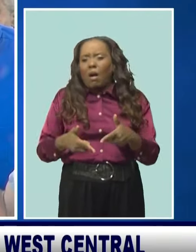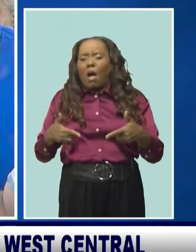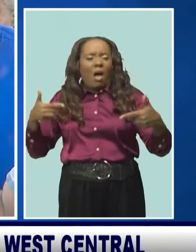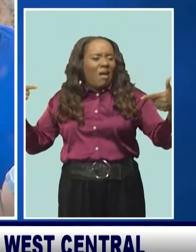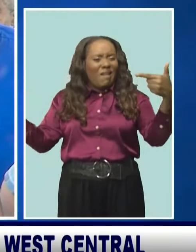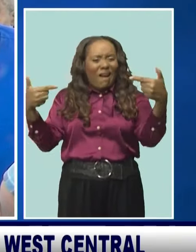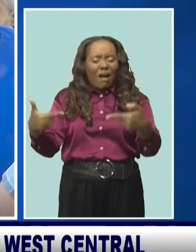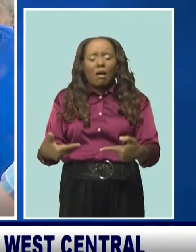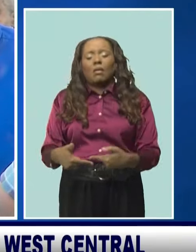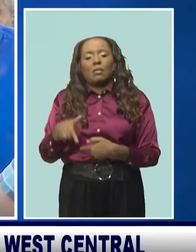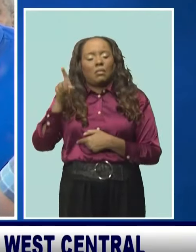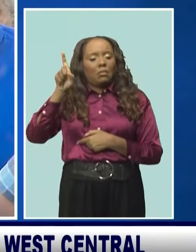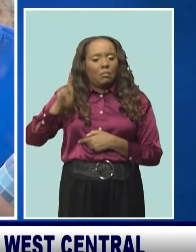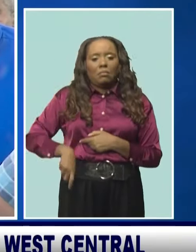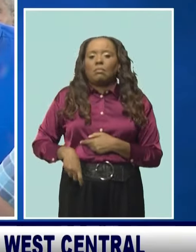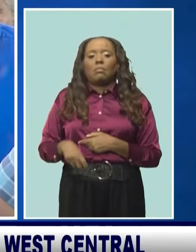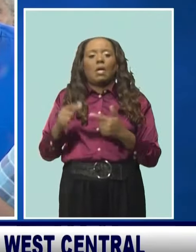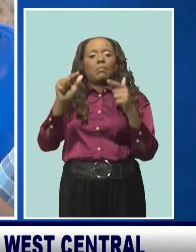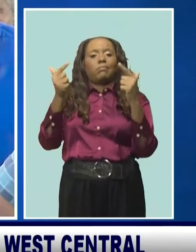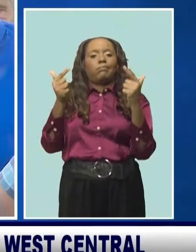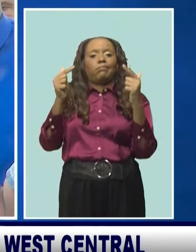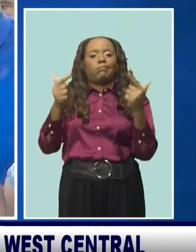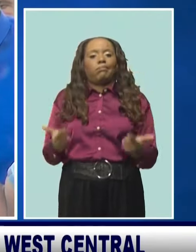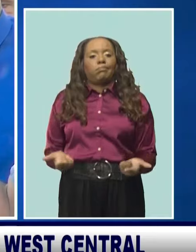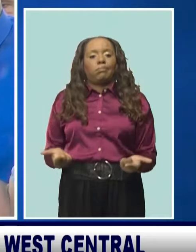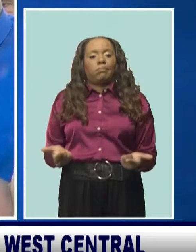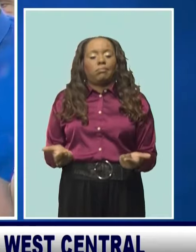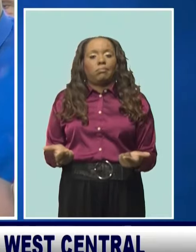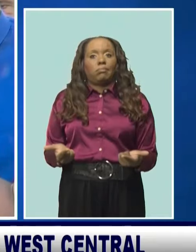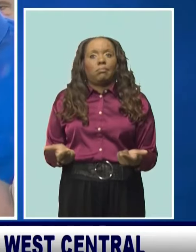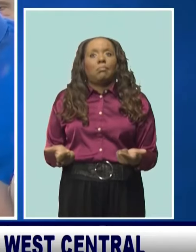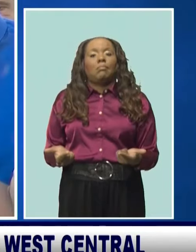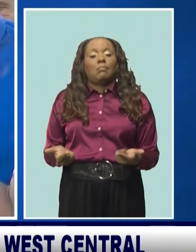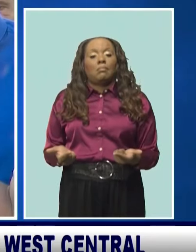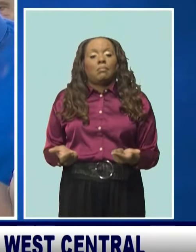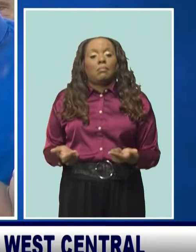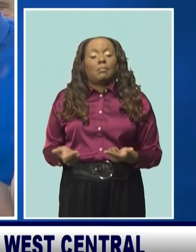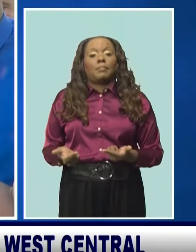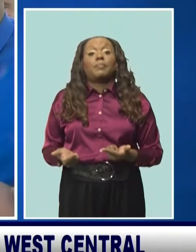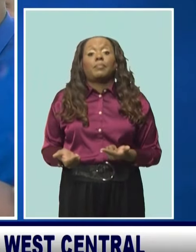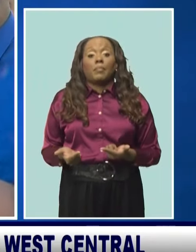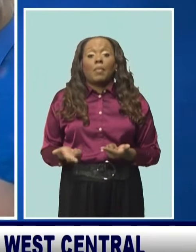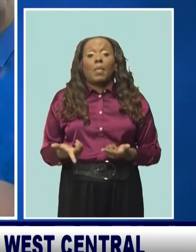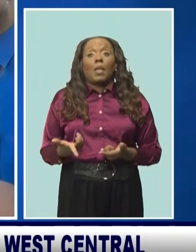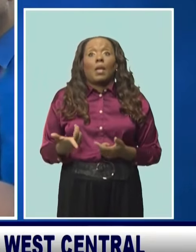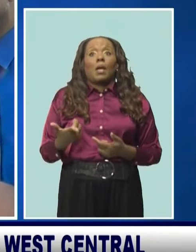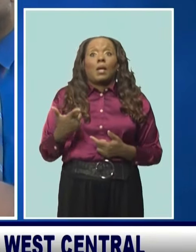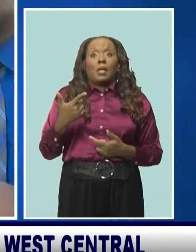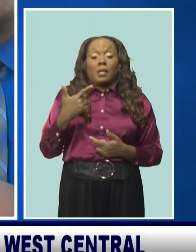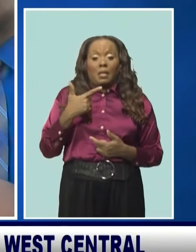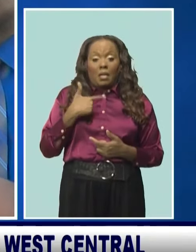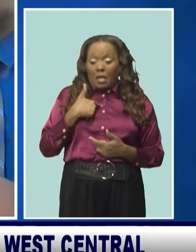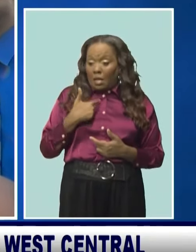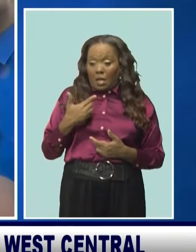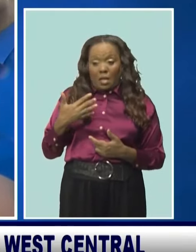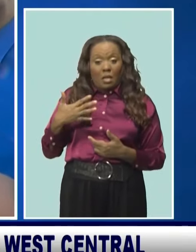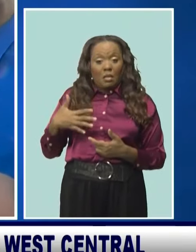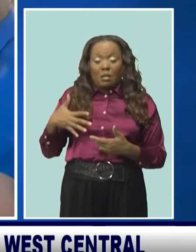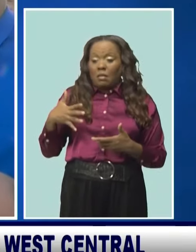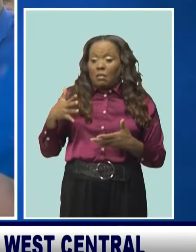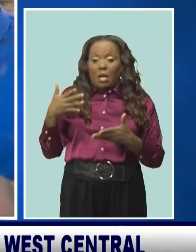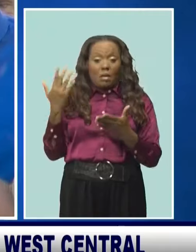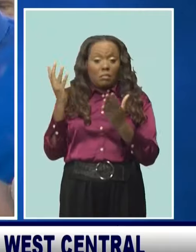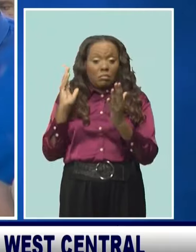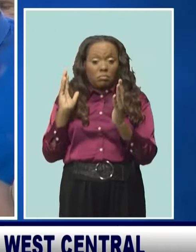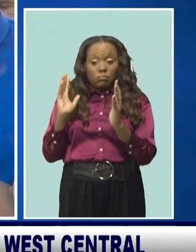society must be put down. And I'm telling a young person, I just went through all the opportunities they have. Let us come and